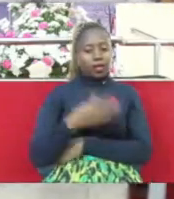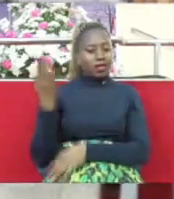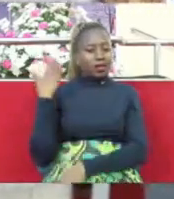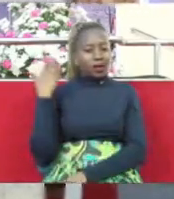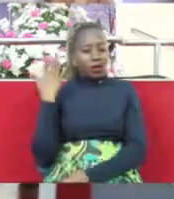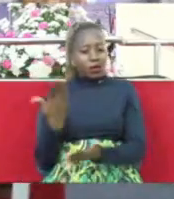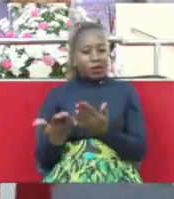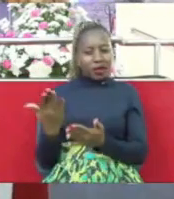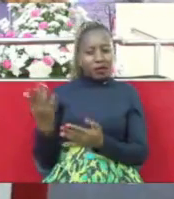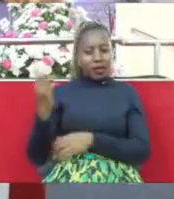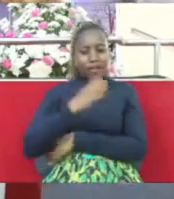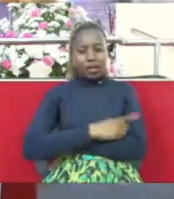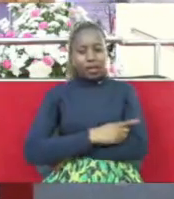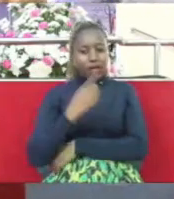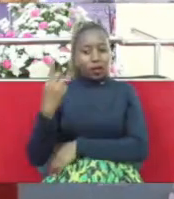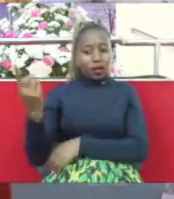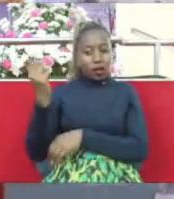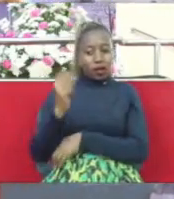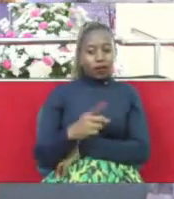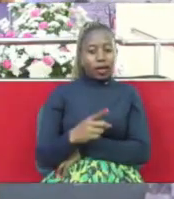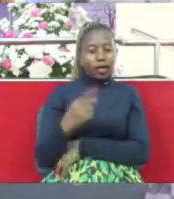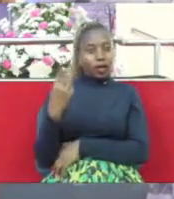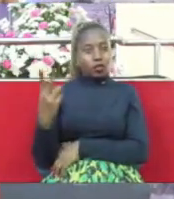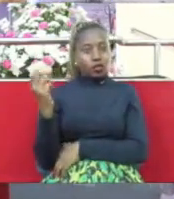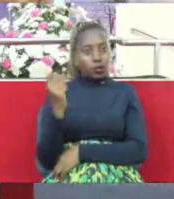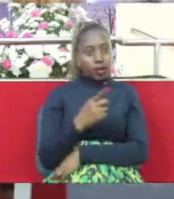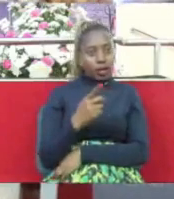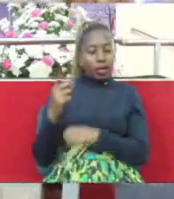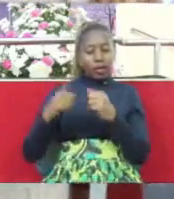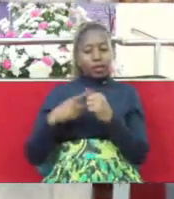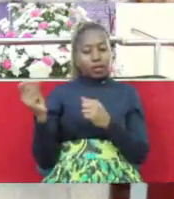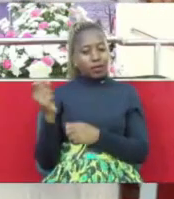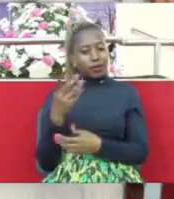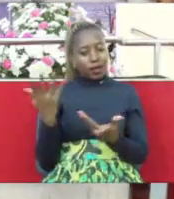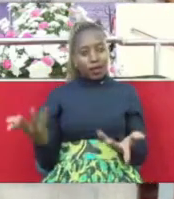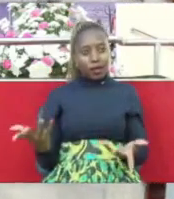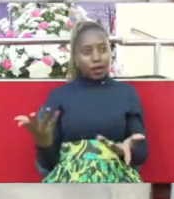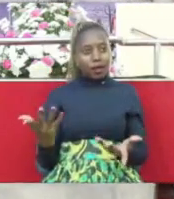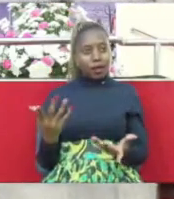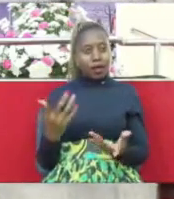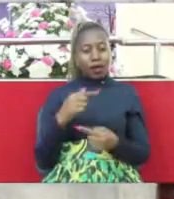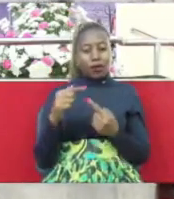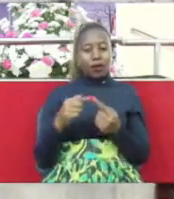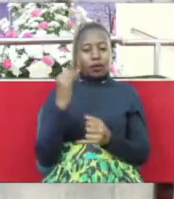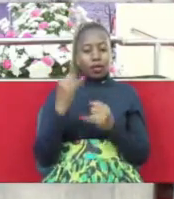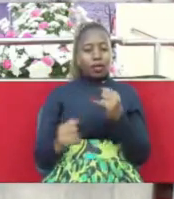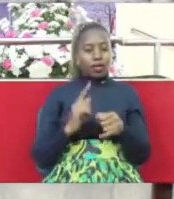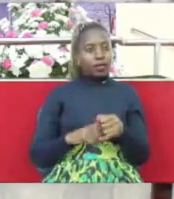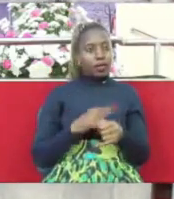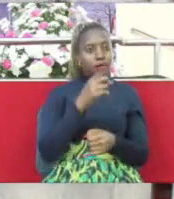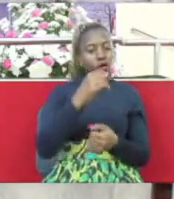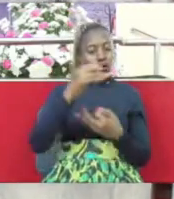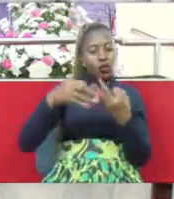mwezi? Is it 2 months? Ama ni miezi miwili? Is it 6 months? Miezi sita? When was the last time? Siku gani you fellowshipped with him? Ukapata ushirika na